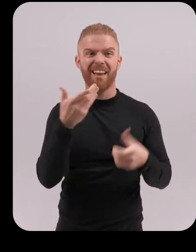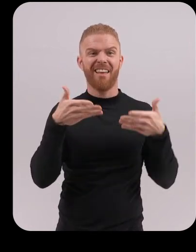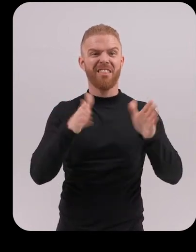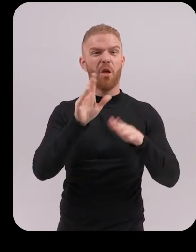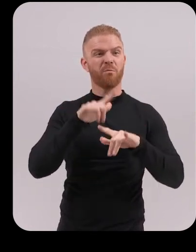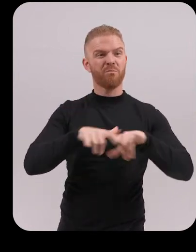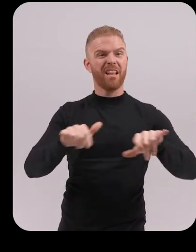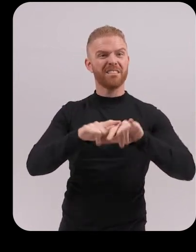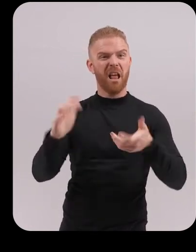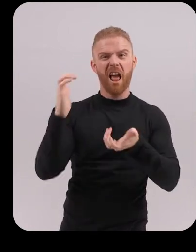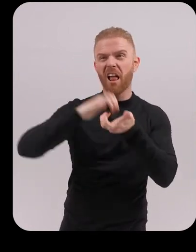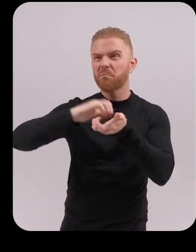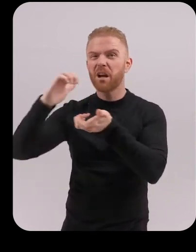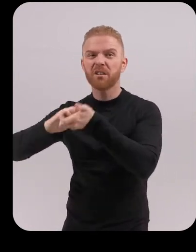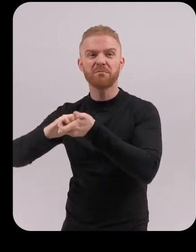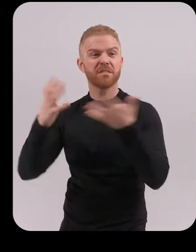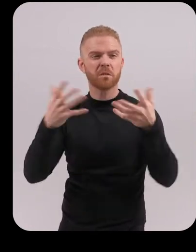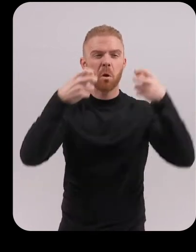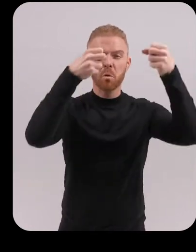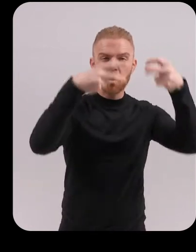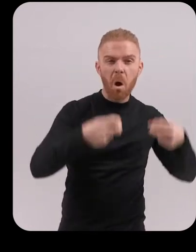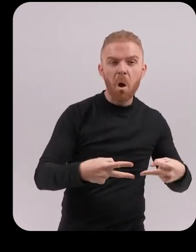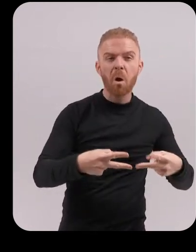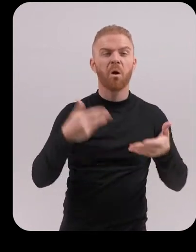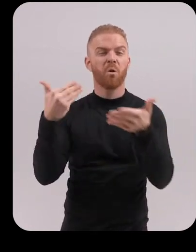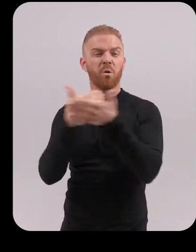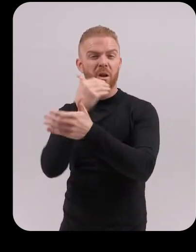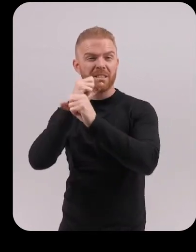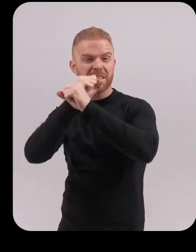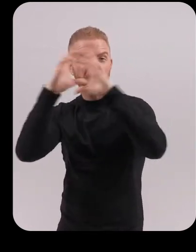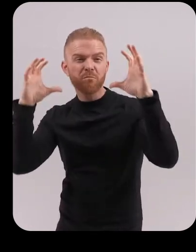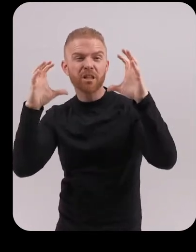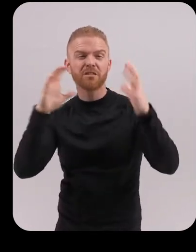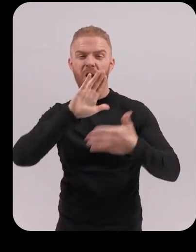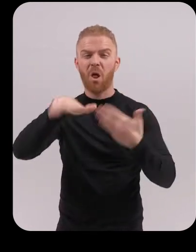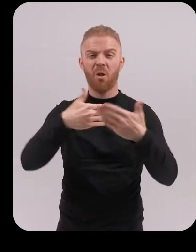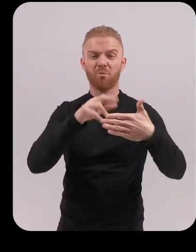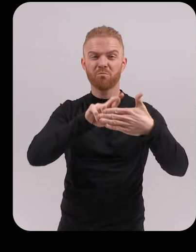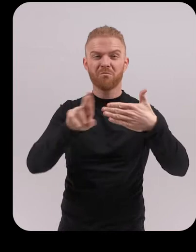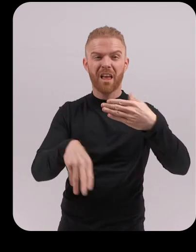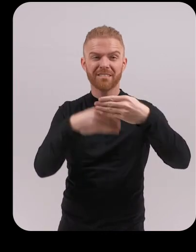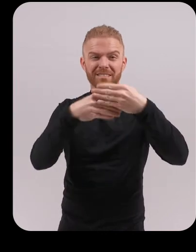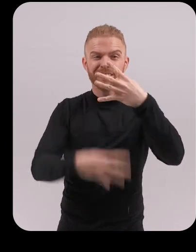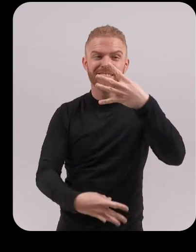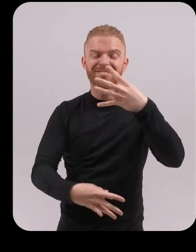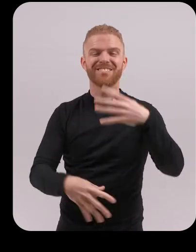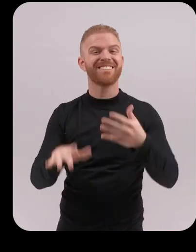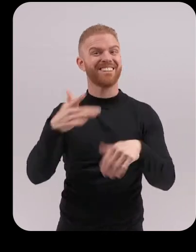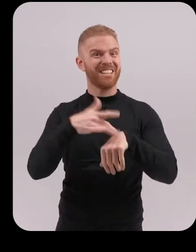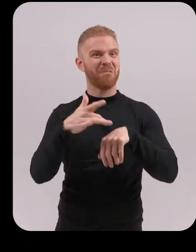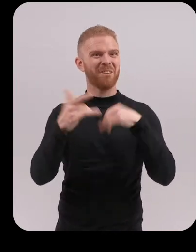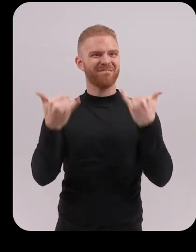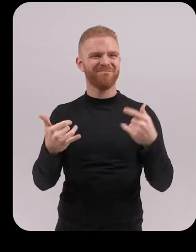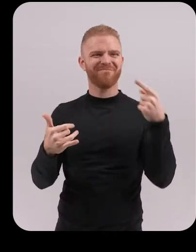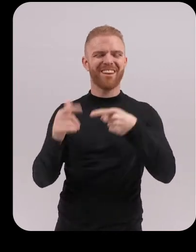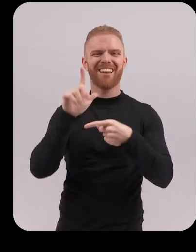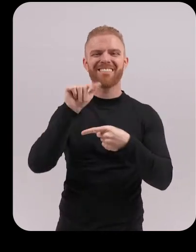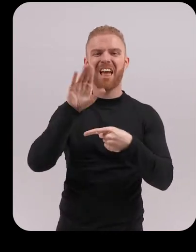real-time collaboration on code, new visualizations, and all of the results. It's available today